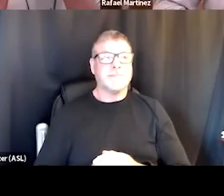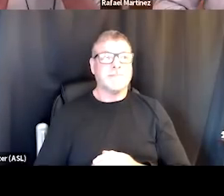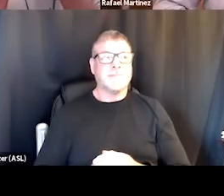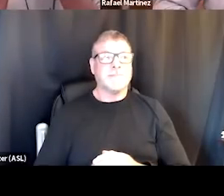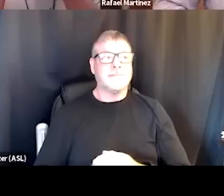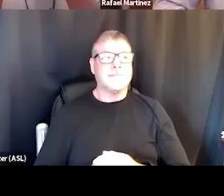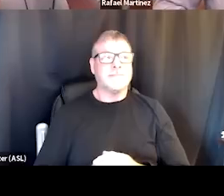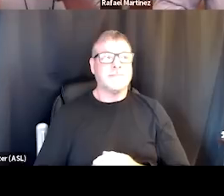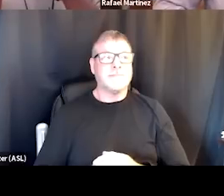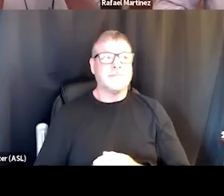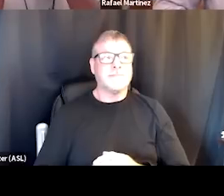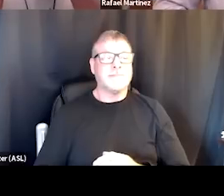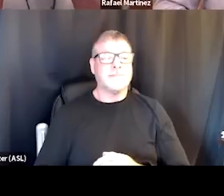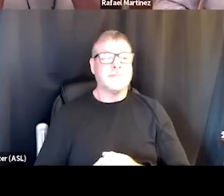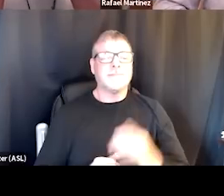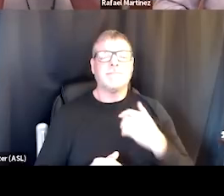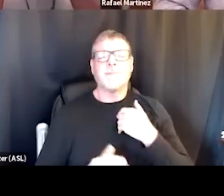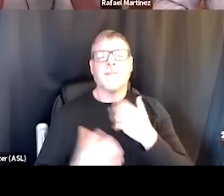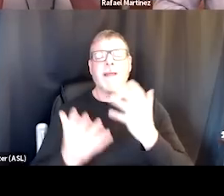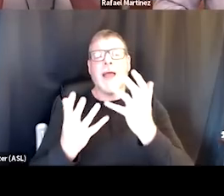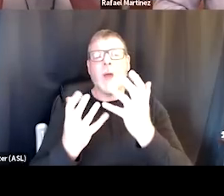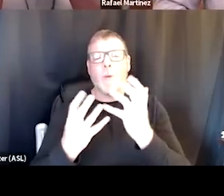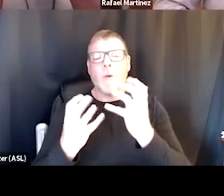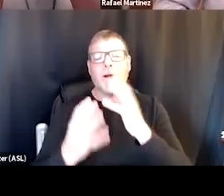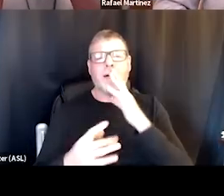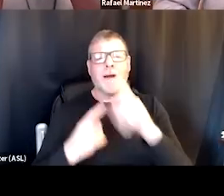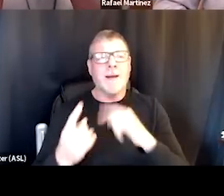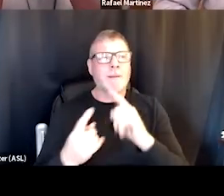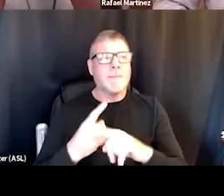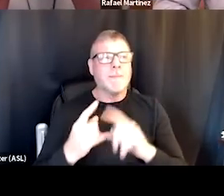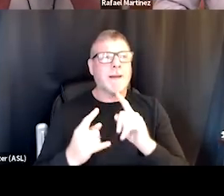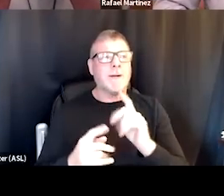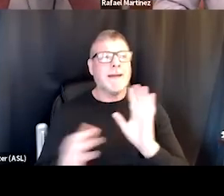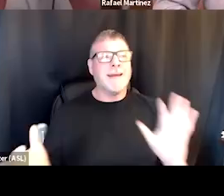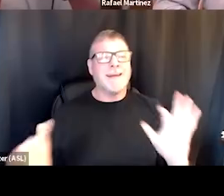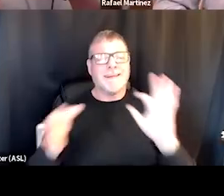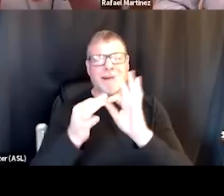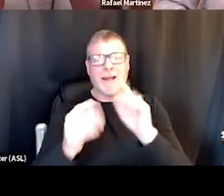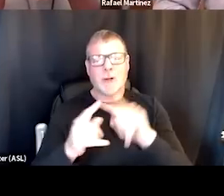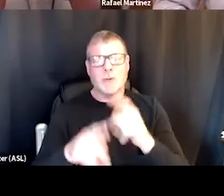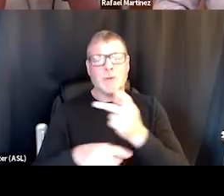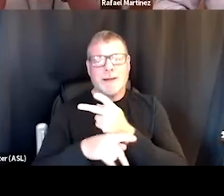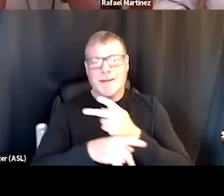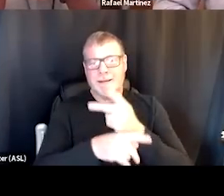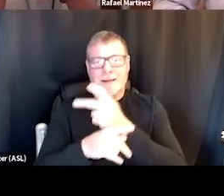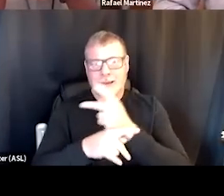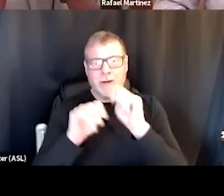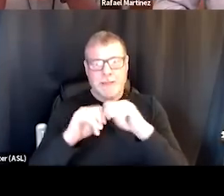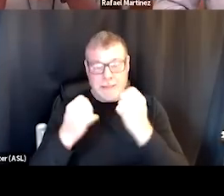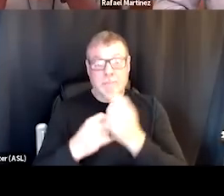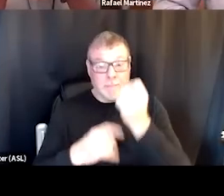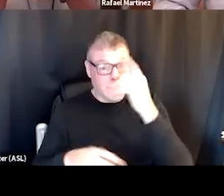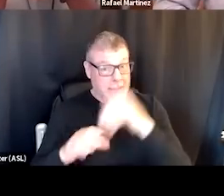So I wanted to talk about our connection to care team. Circle the City is set in